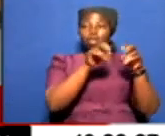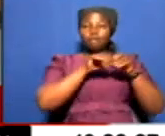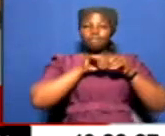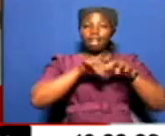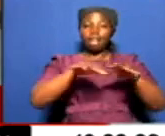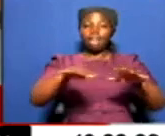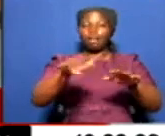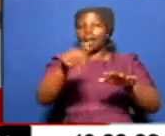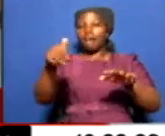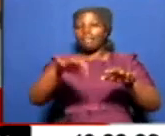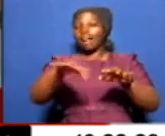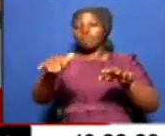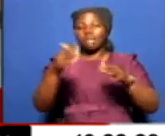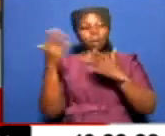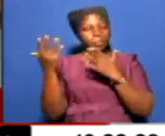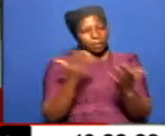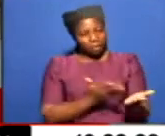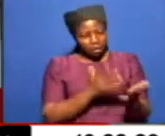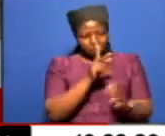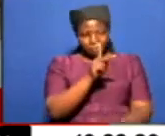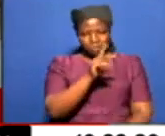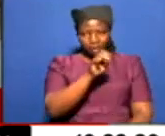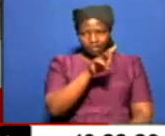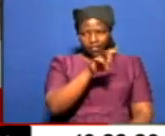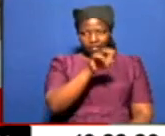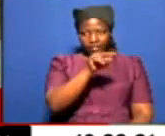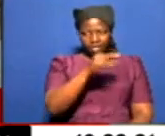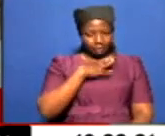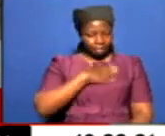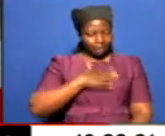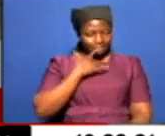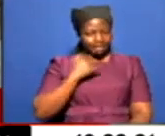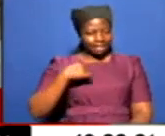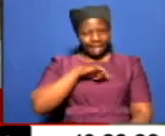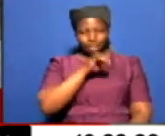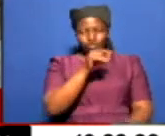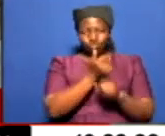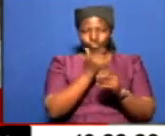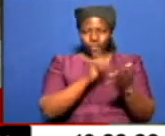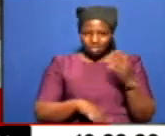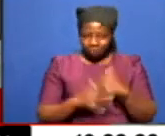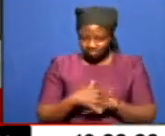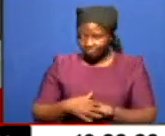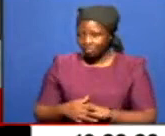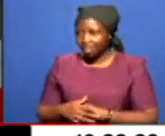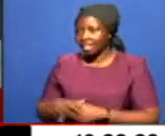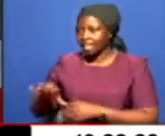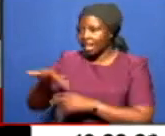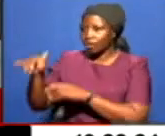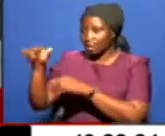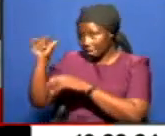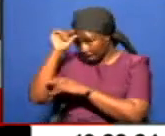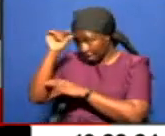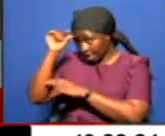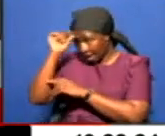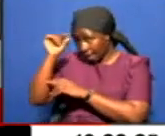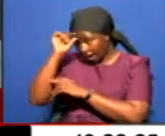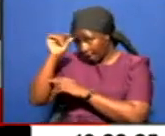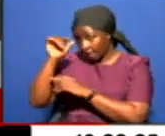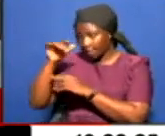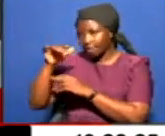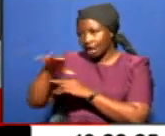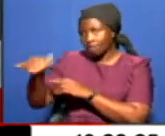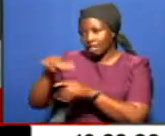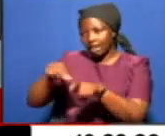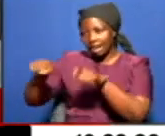other counties. Karibu sana bwana Kevin. Asante. Kindly tell us what you do at County Governance Watch. County Governance Watch, as the name suggests, we watch over county